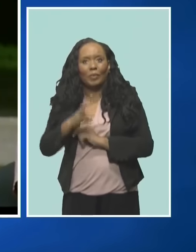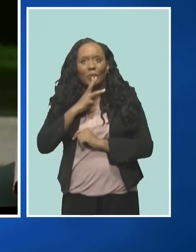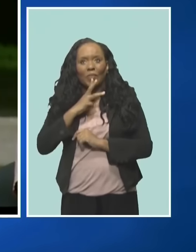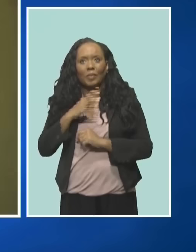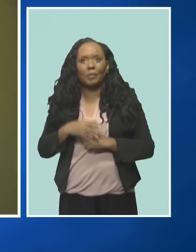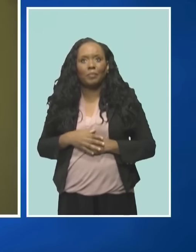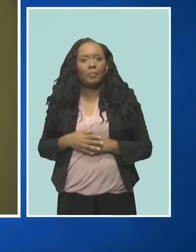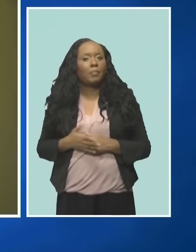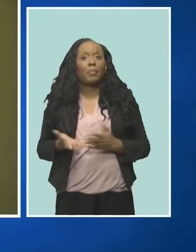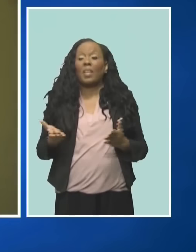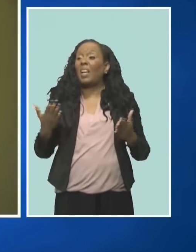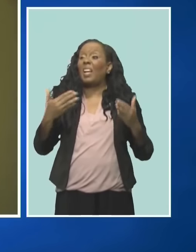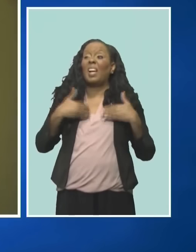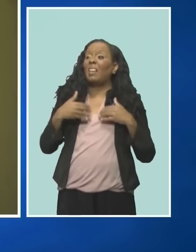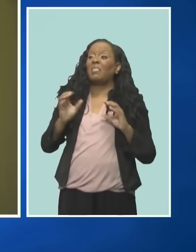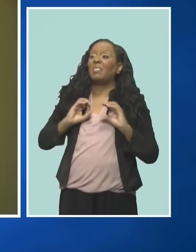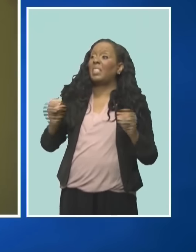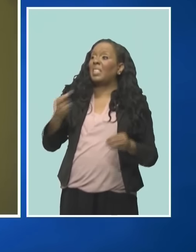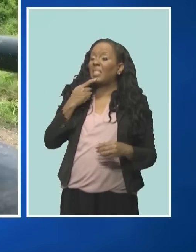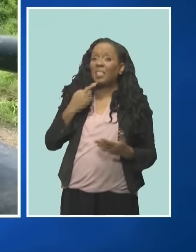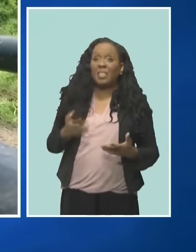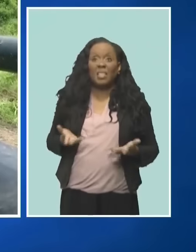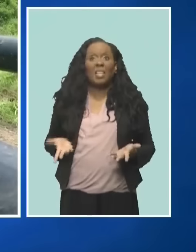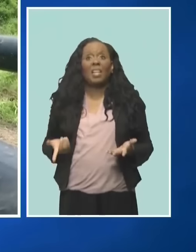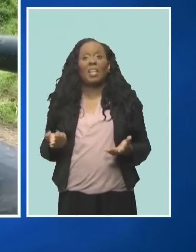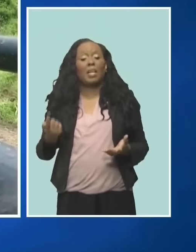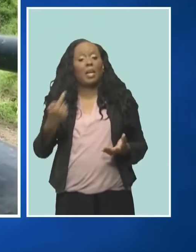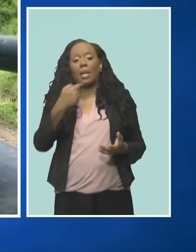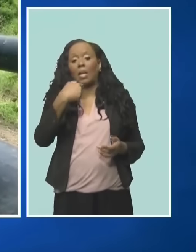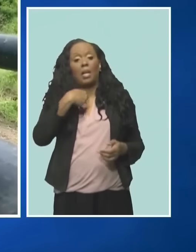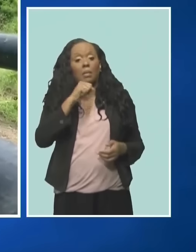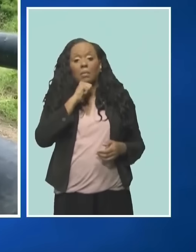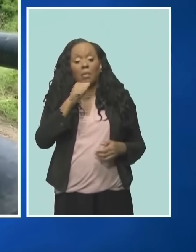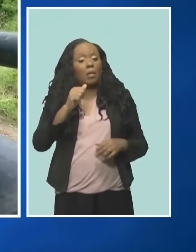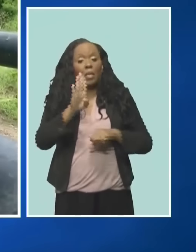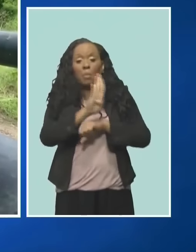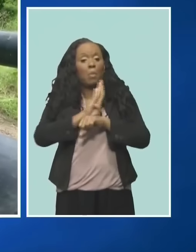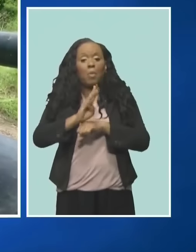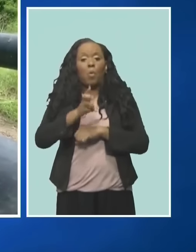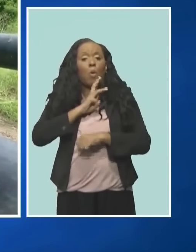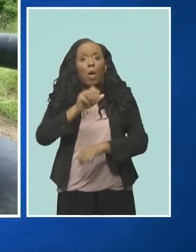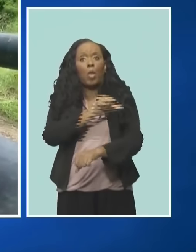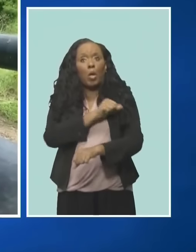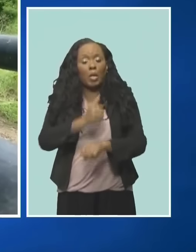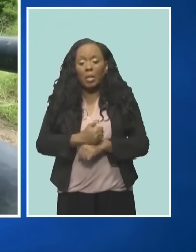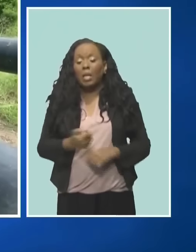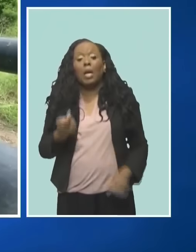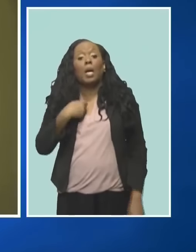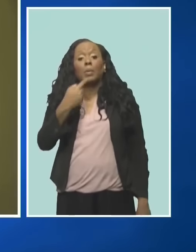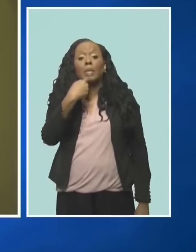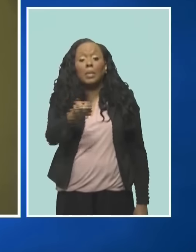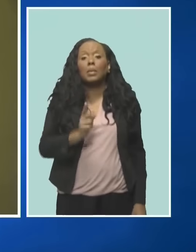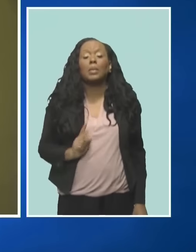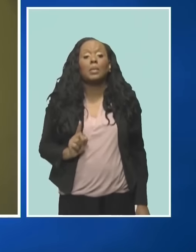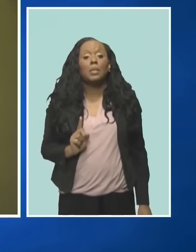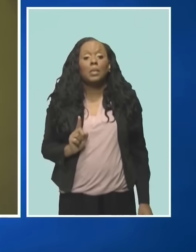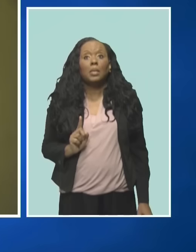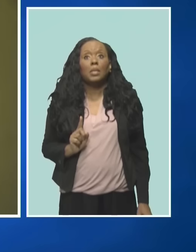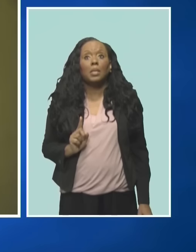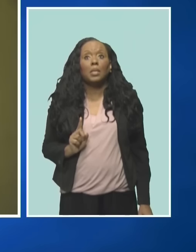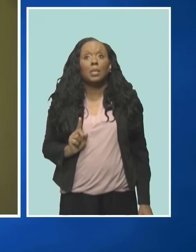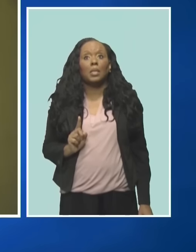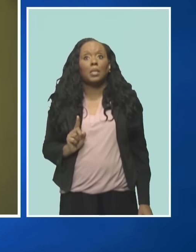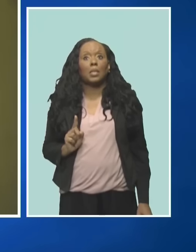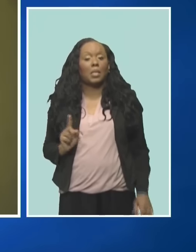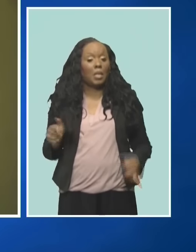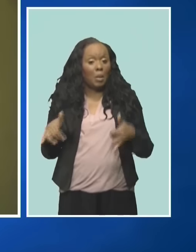dealt with. I ain't got nothing more to say. I am not the Barbados Water Authority. All I would do is to tell people that they're playing